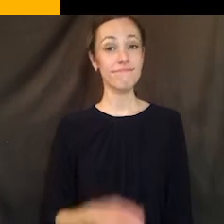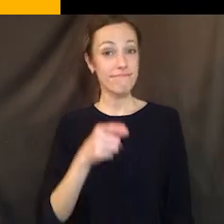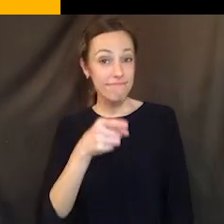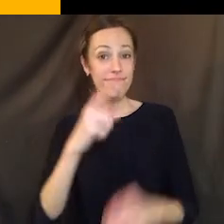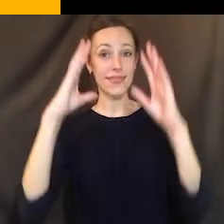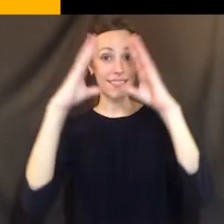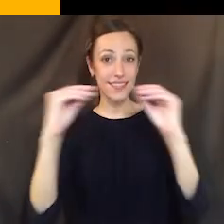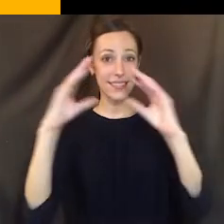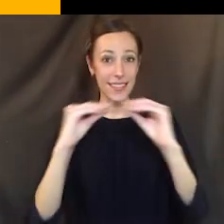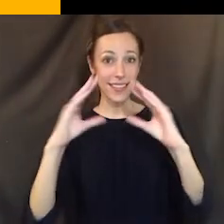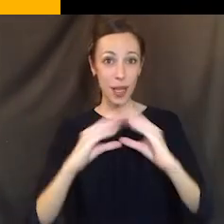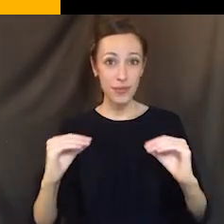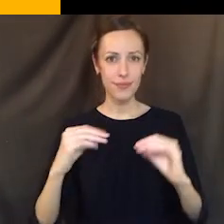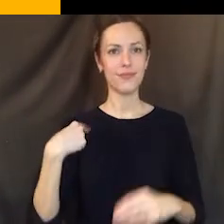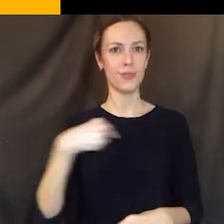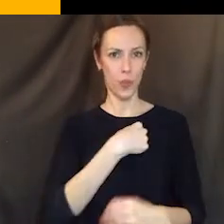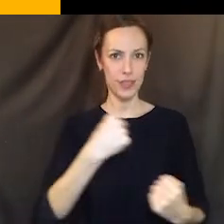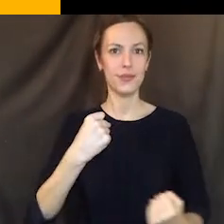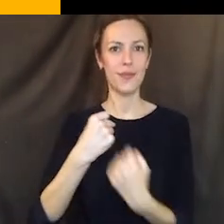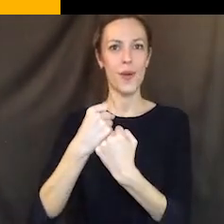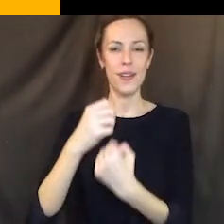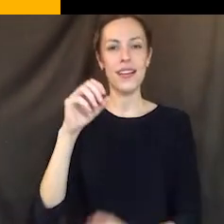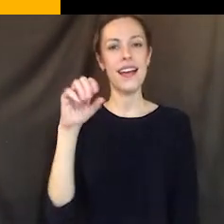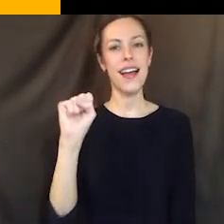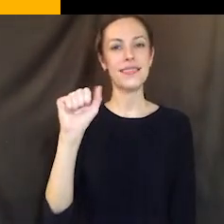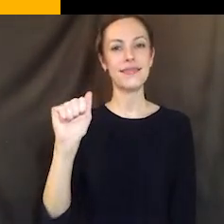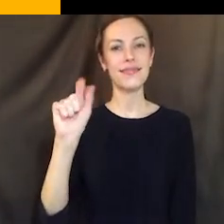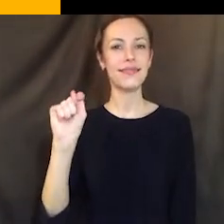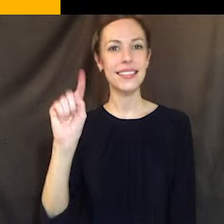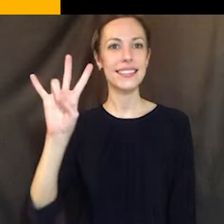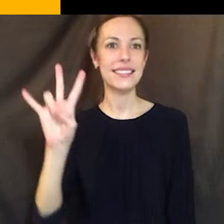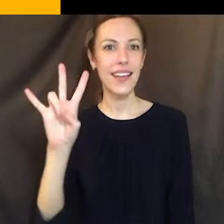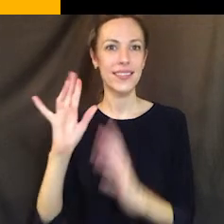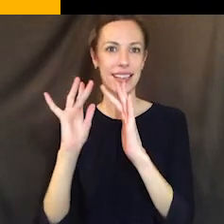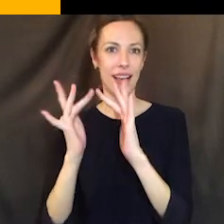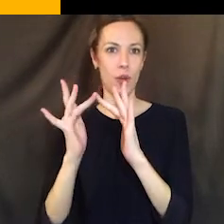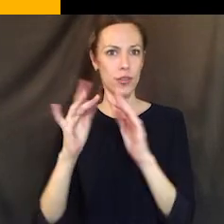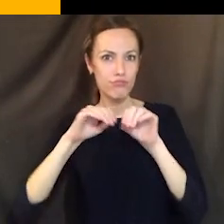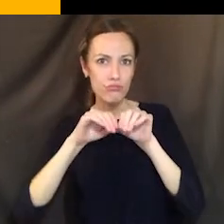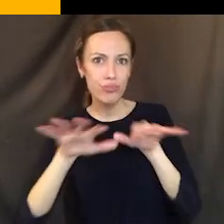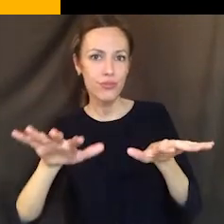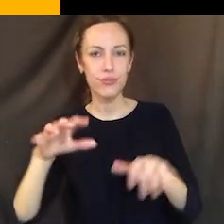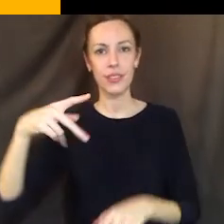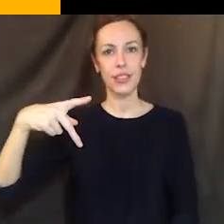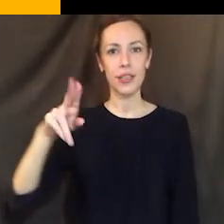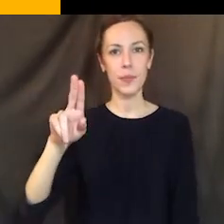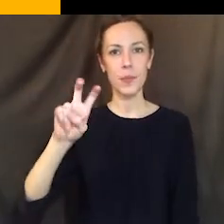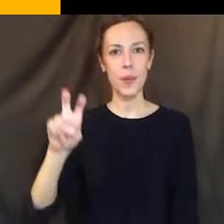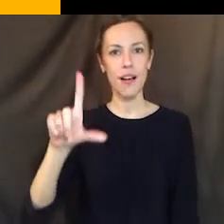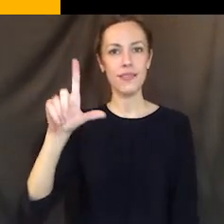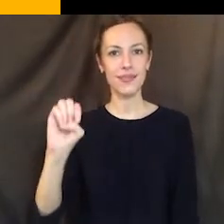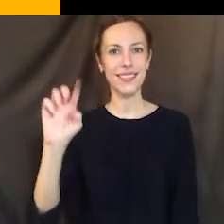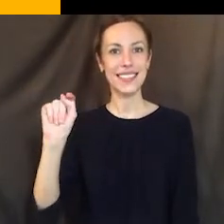In Lebanon, we supported the Sat7 network in broadcasting Puzzle TV, a play-based learning show reaching over